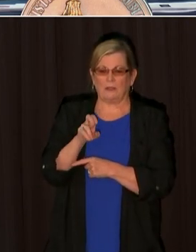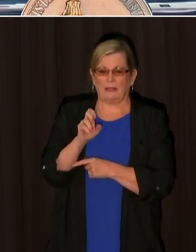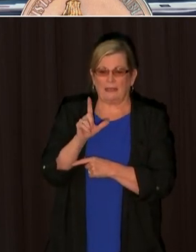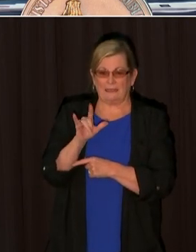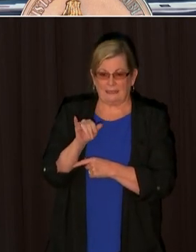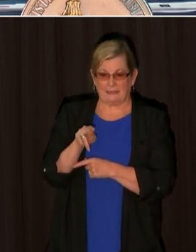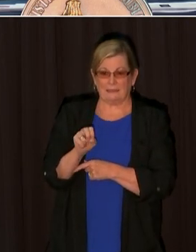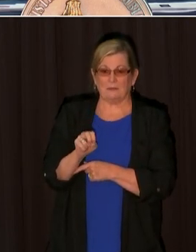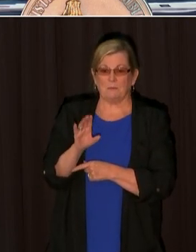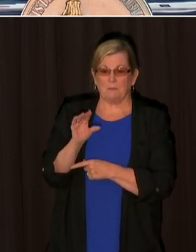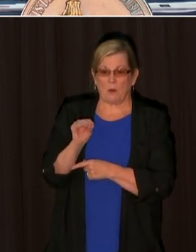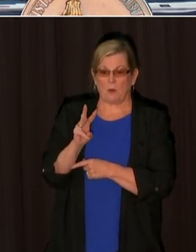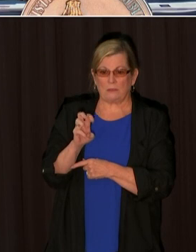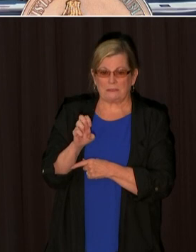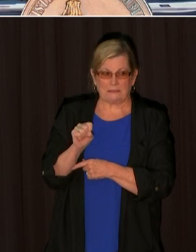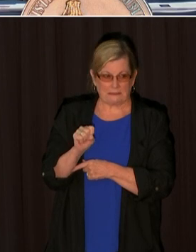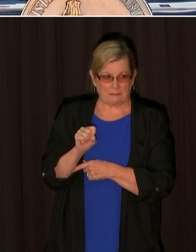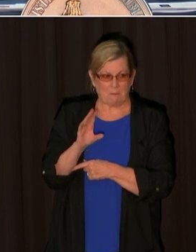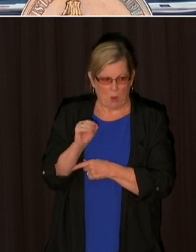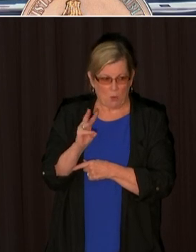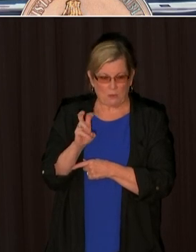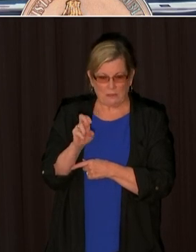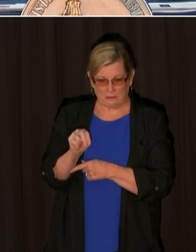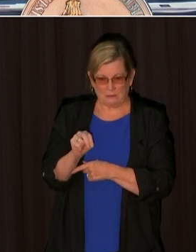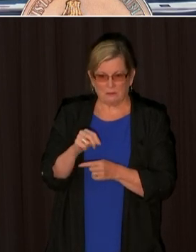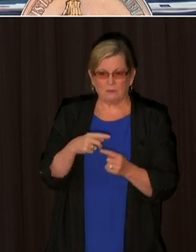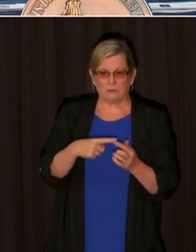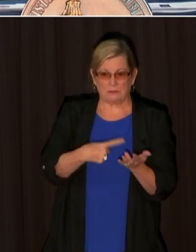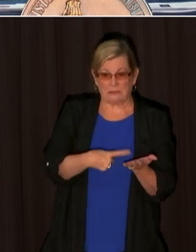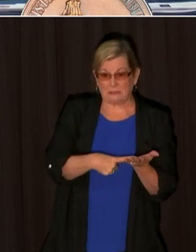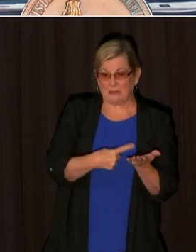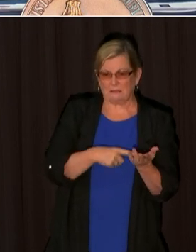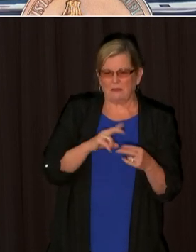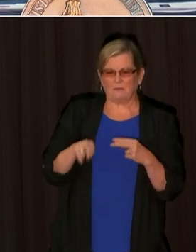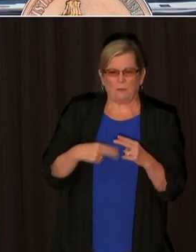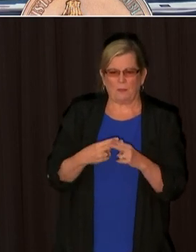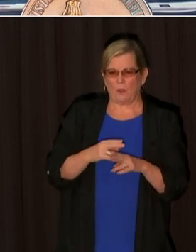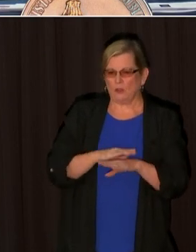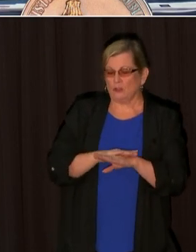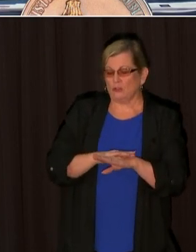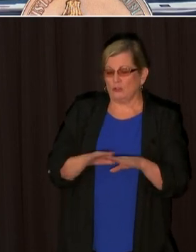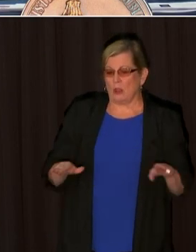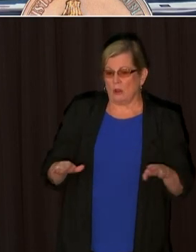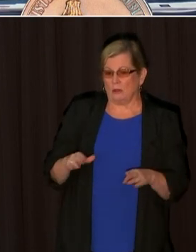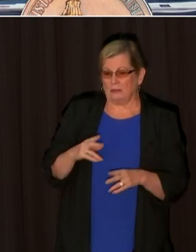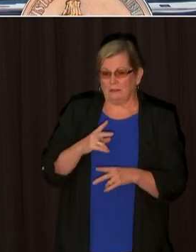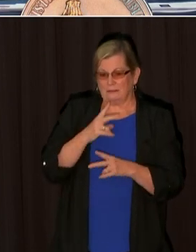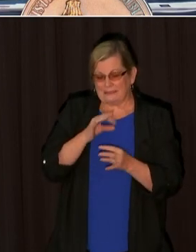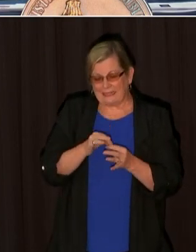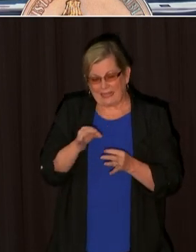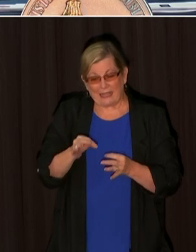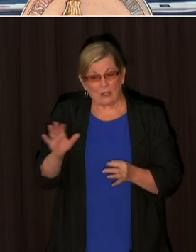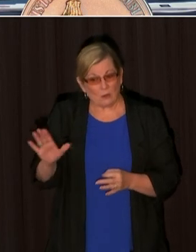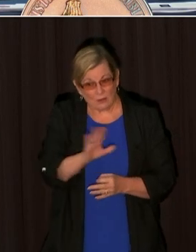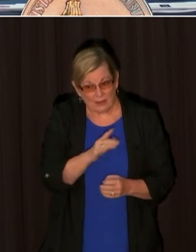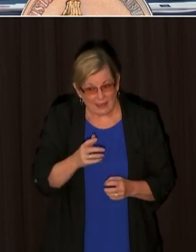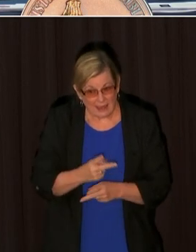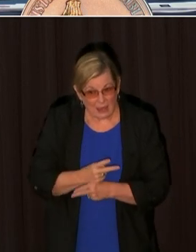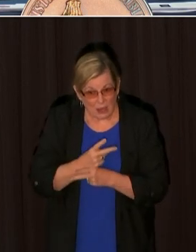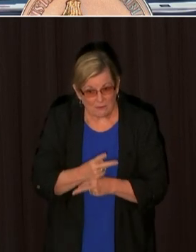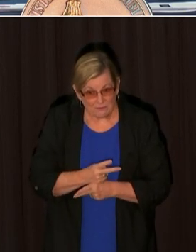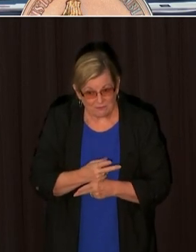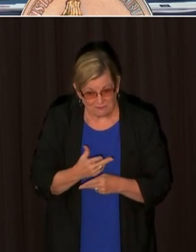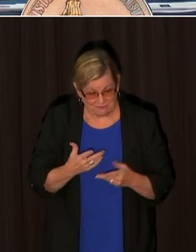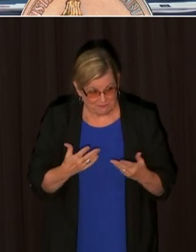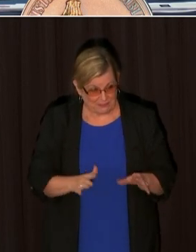Association's campaign about Don't Delay Care. And then we will hear from Dr. Robinson of the American